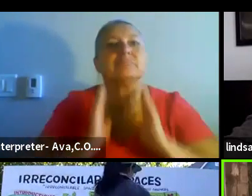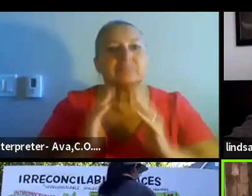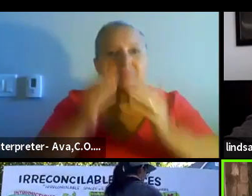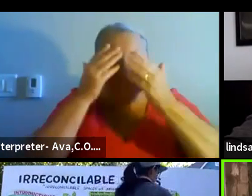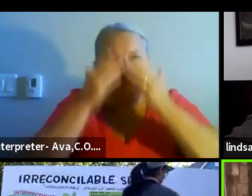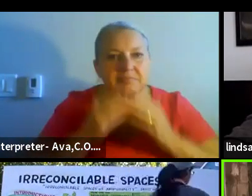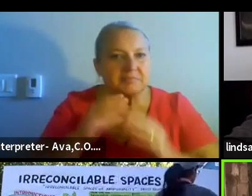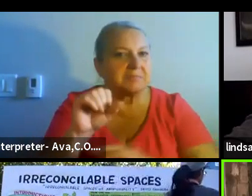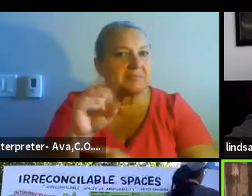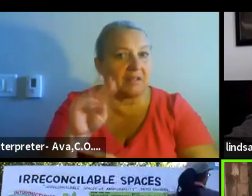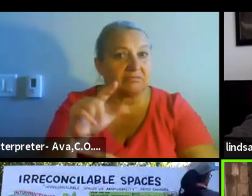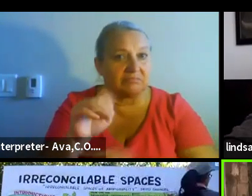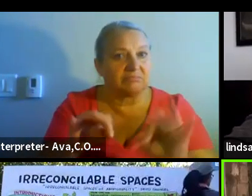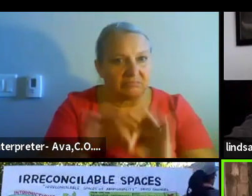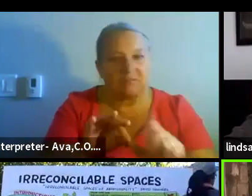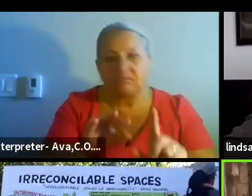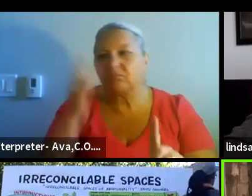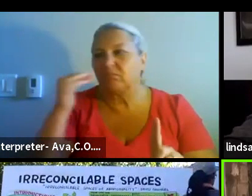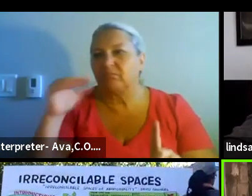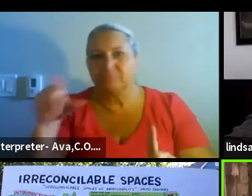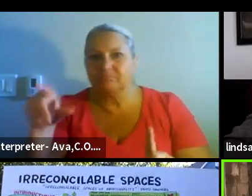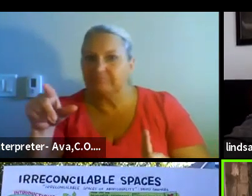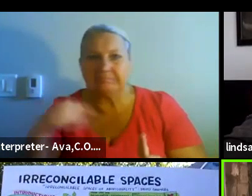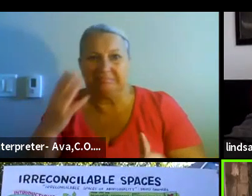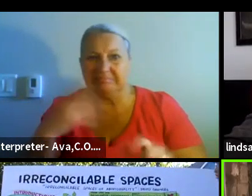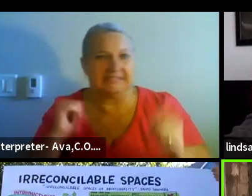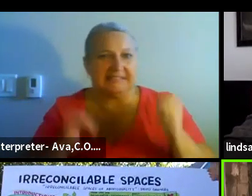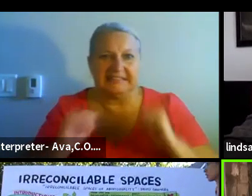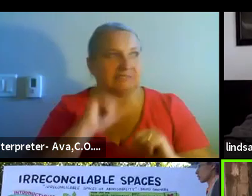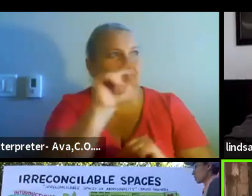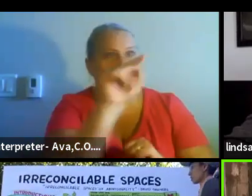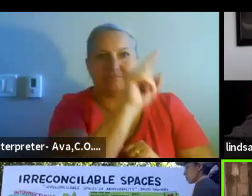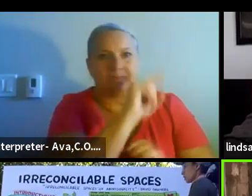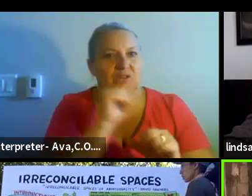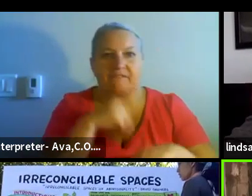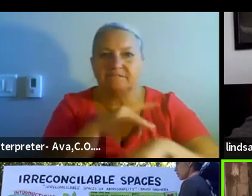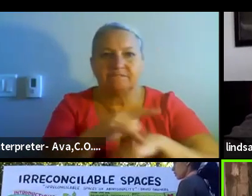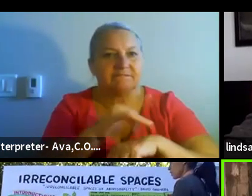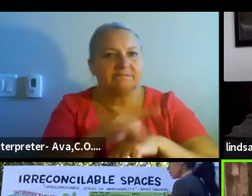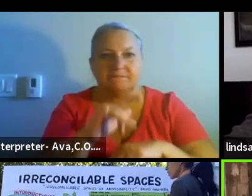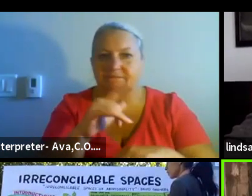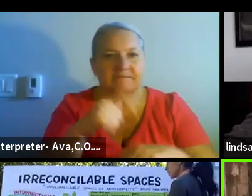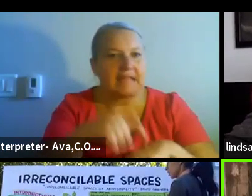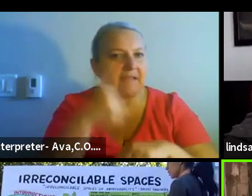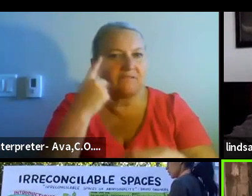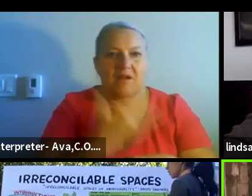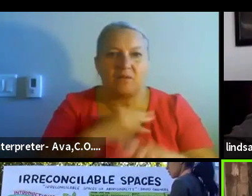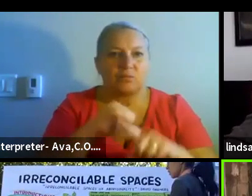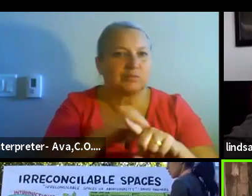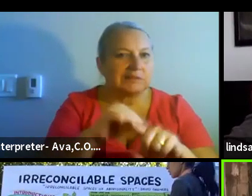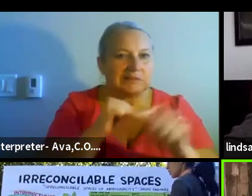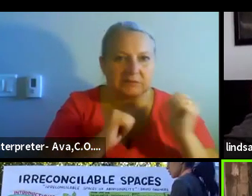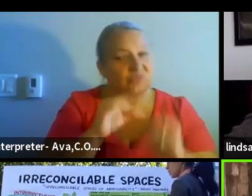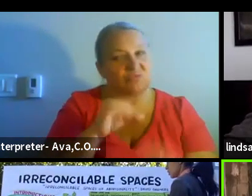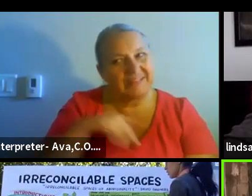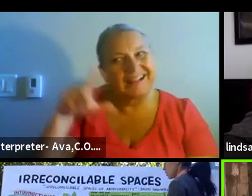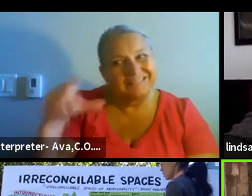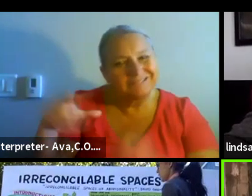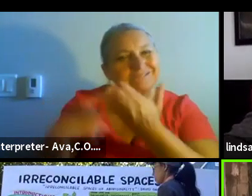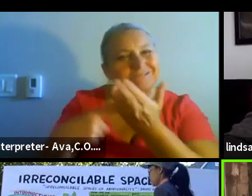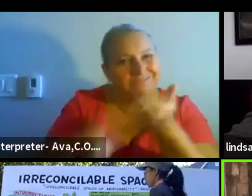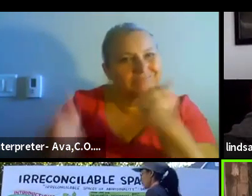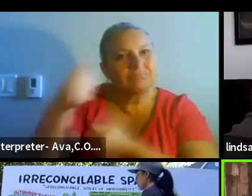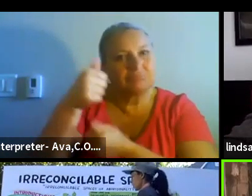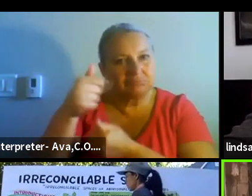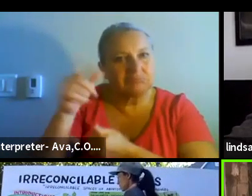important because we didn't have the theater space for many rehearsals. Our rehearsals moved frequently from space to space within that building